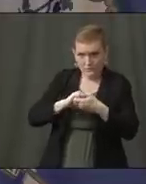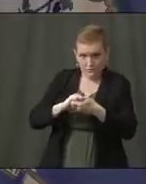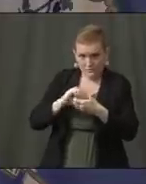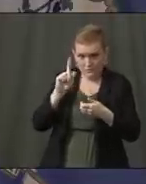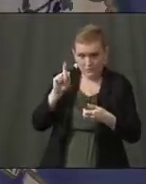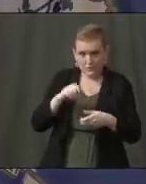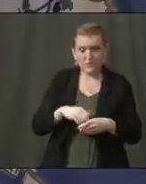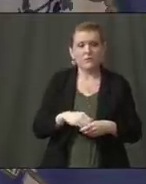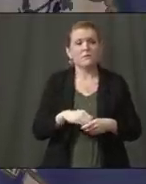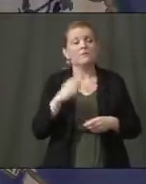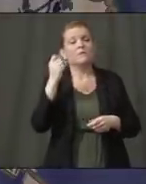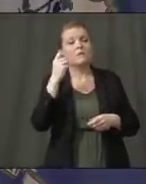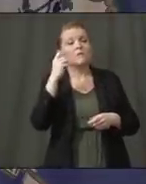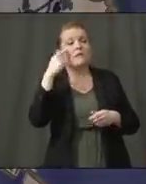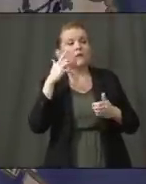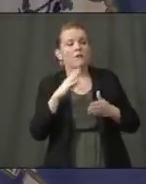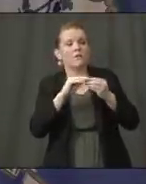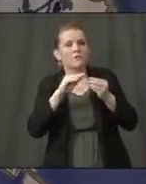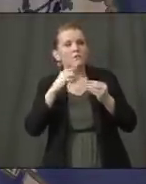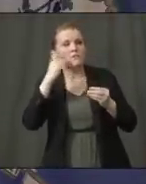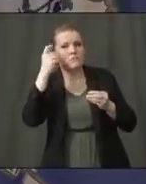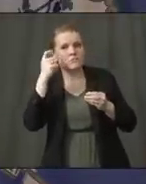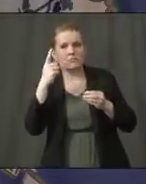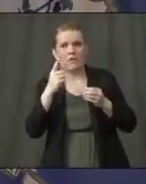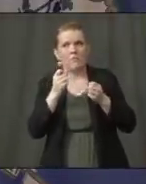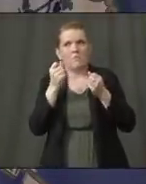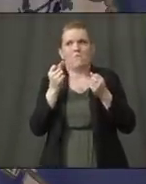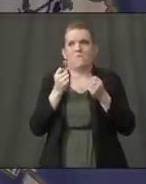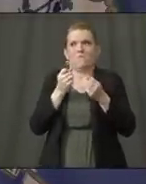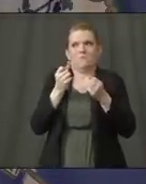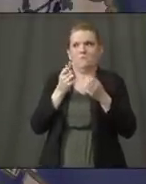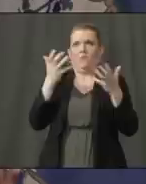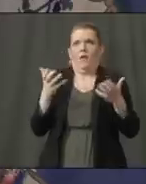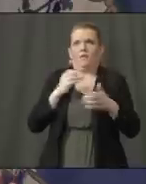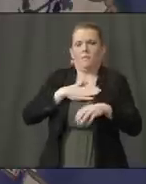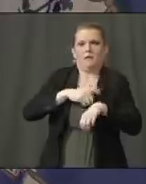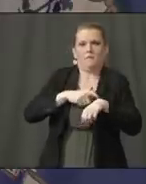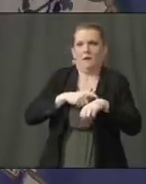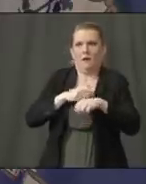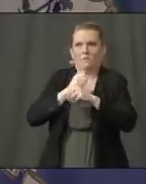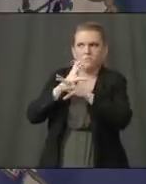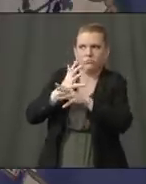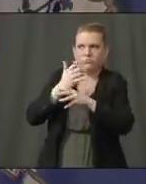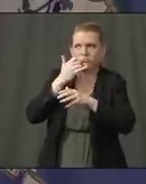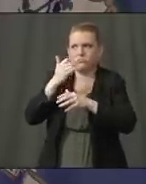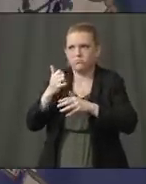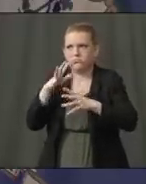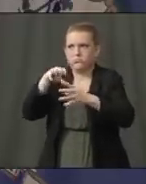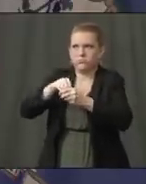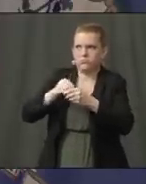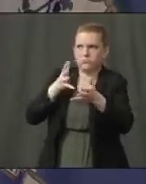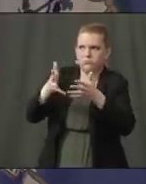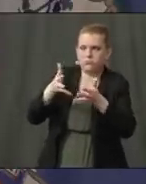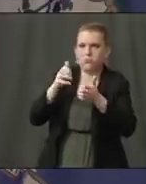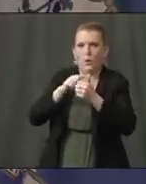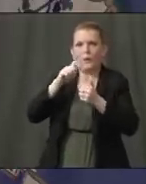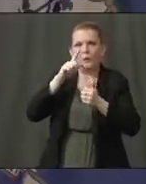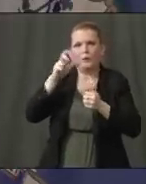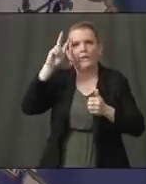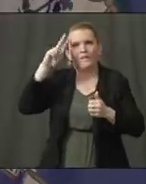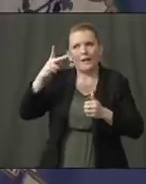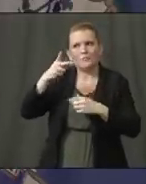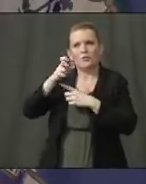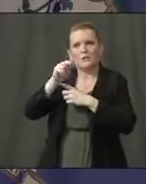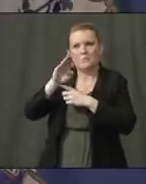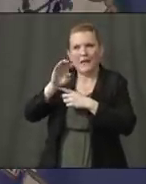by Vice President Pence, and as I mentioned, Birx and Fauci, and that's the team that I really do my interface with. They